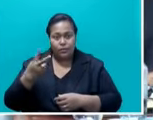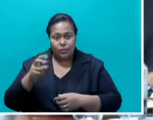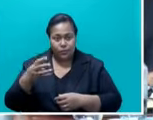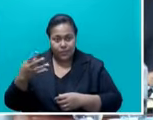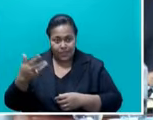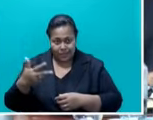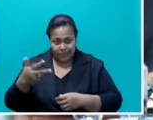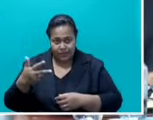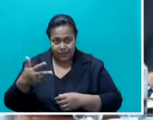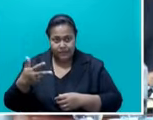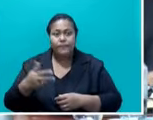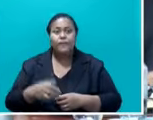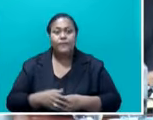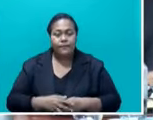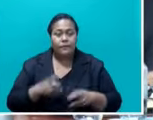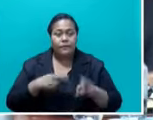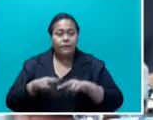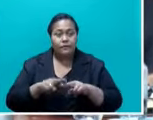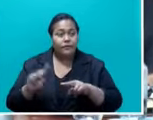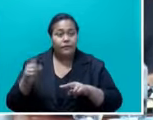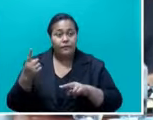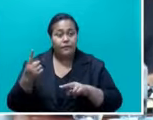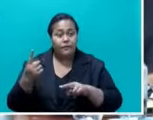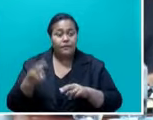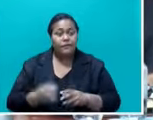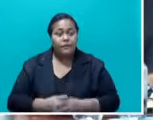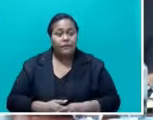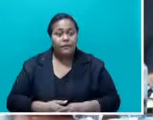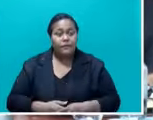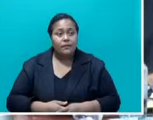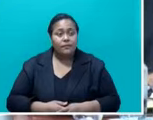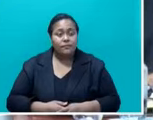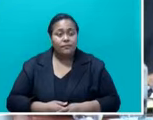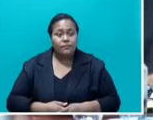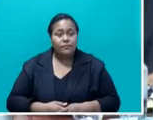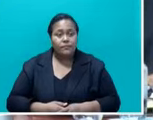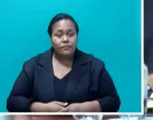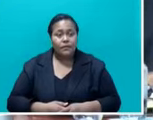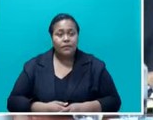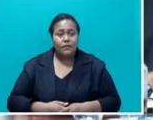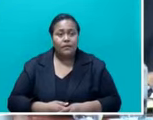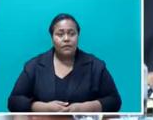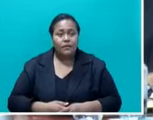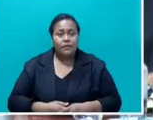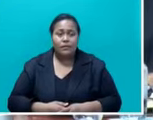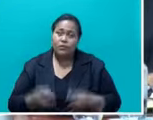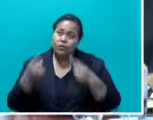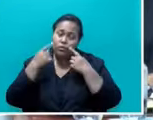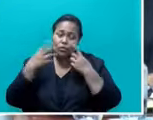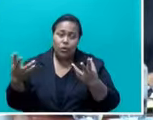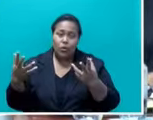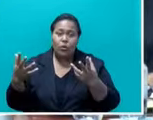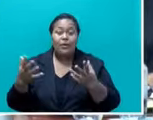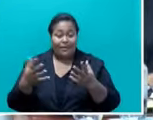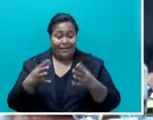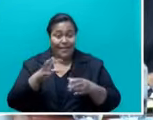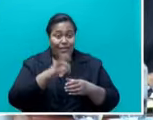2018. Fiji First, thank you. Fiji First touting to the world that these elections were free, fair, and